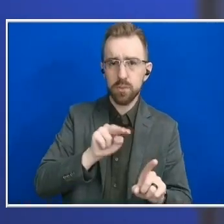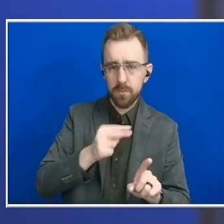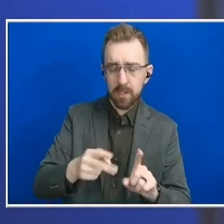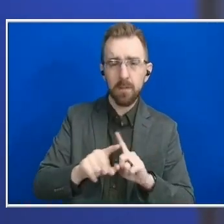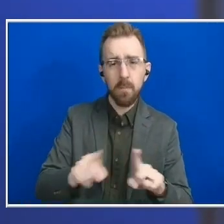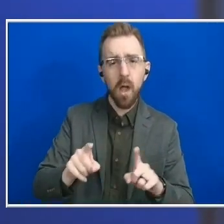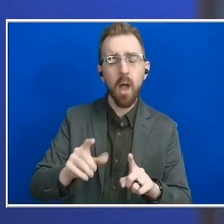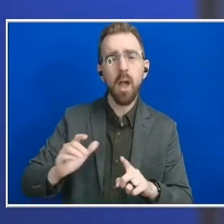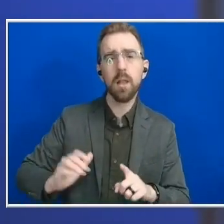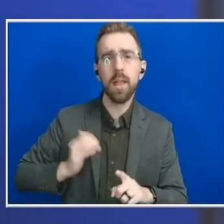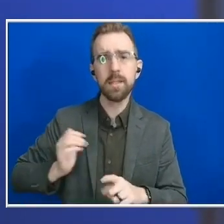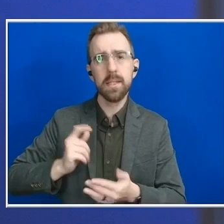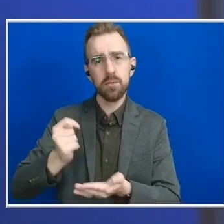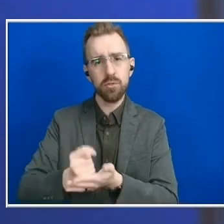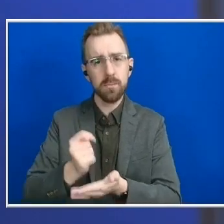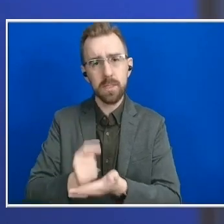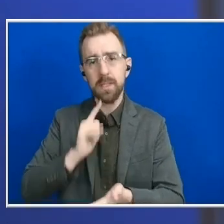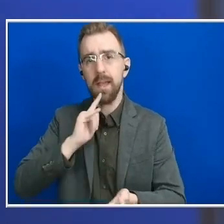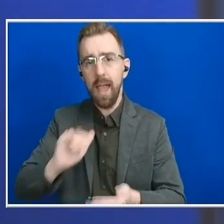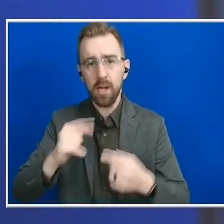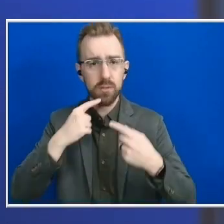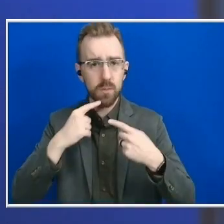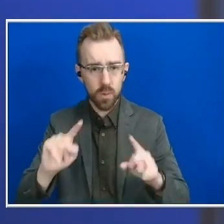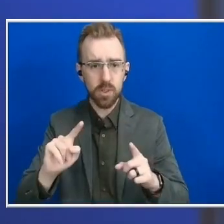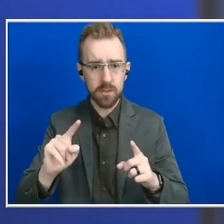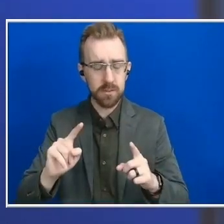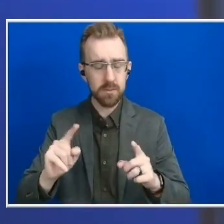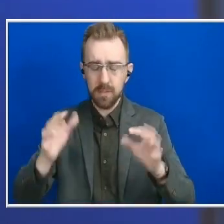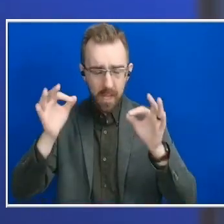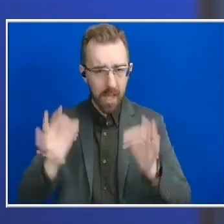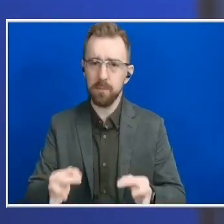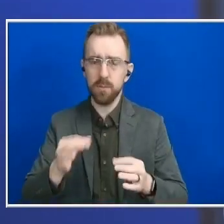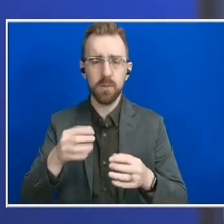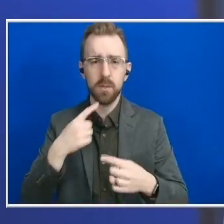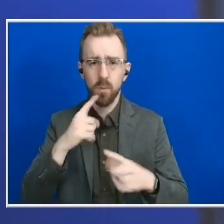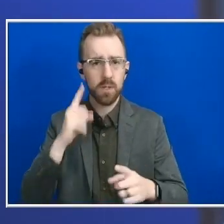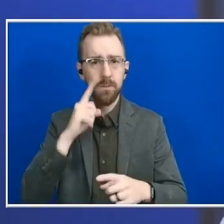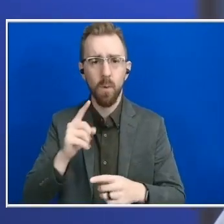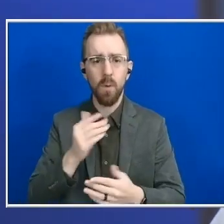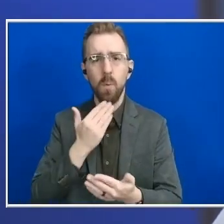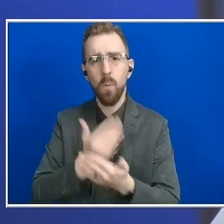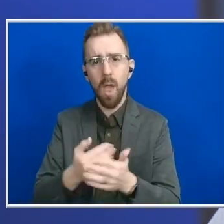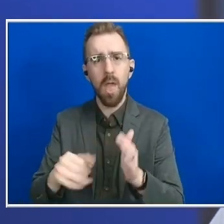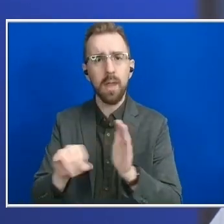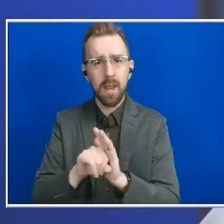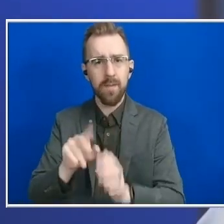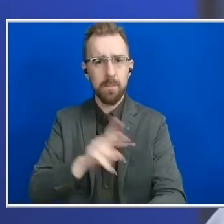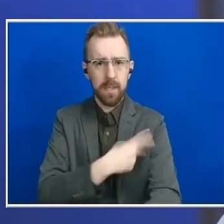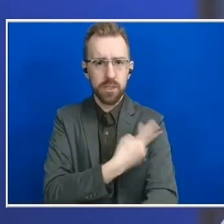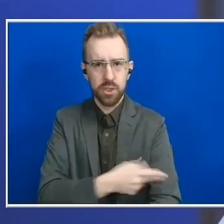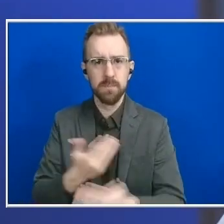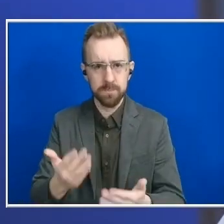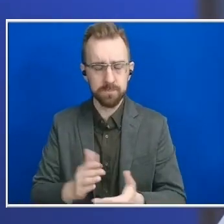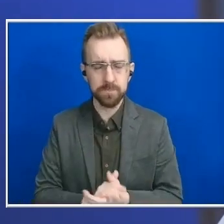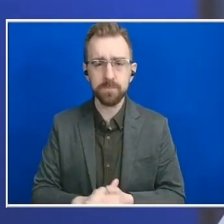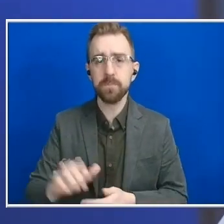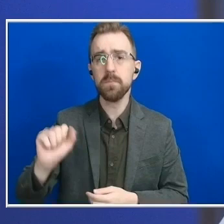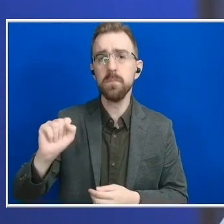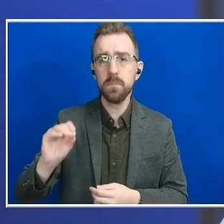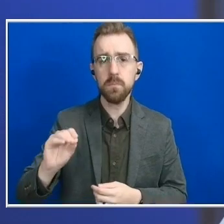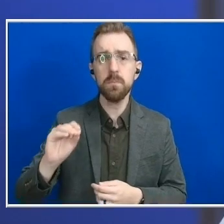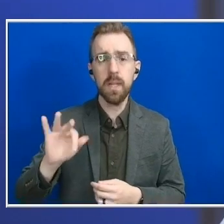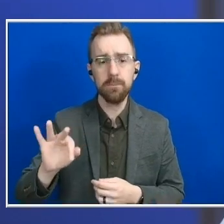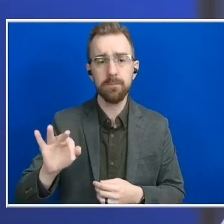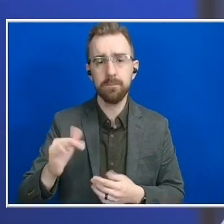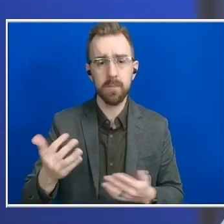treatment actually works, absolutely works for the well-identified patient. So if you